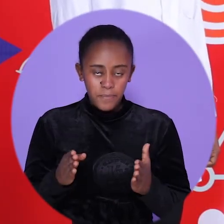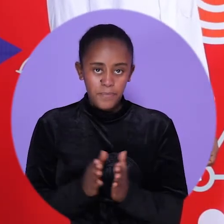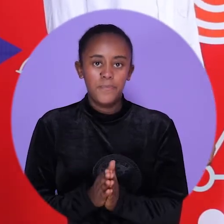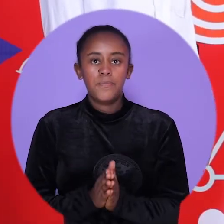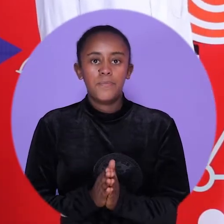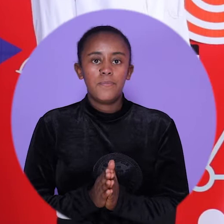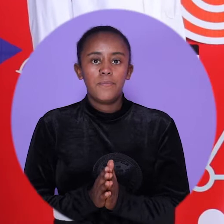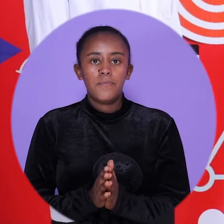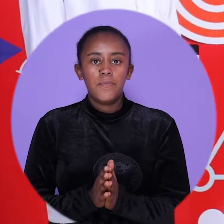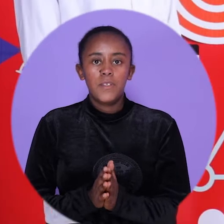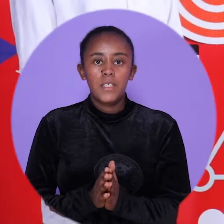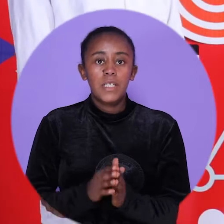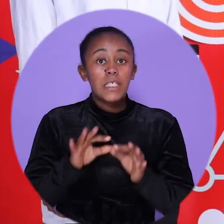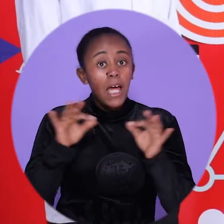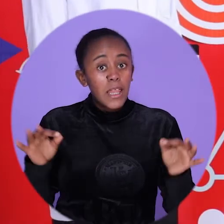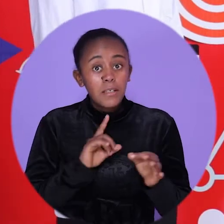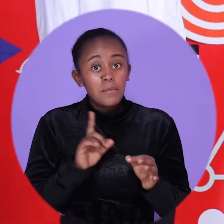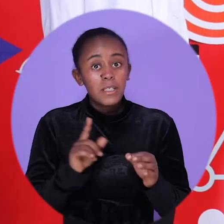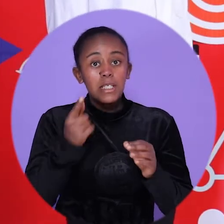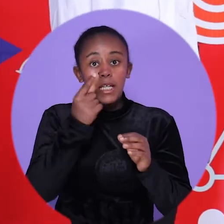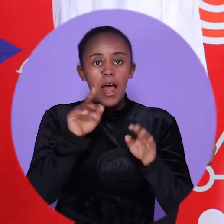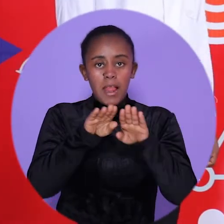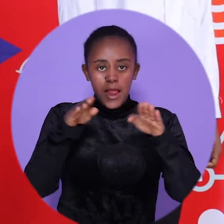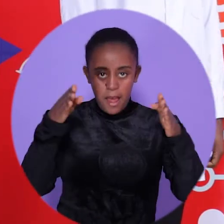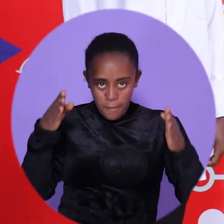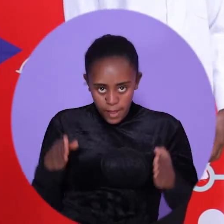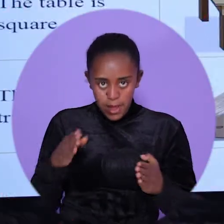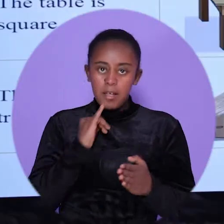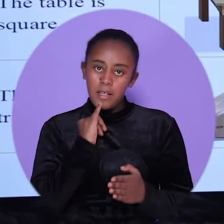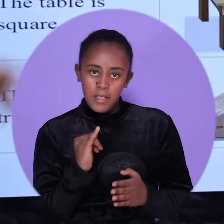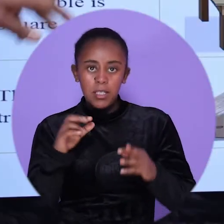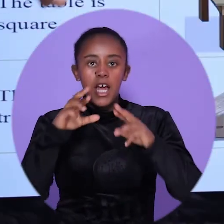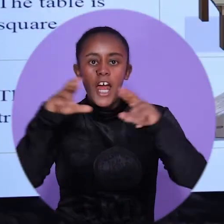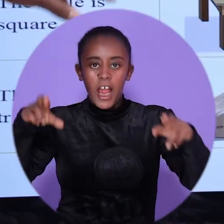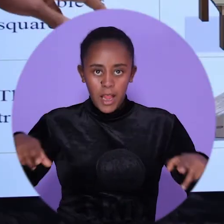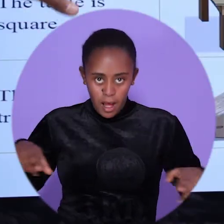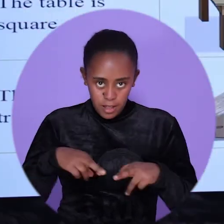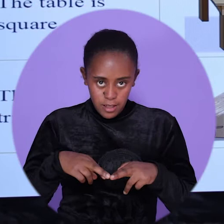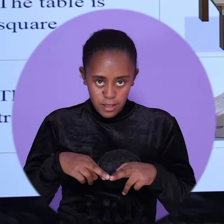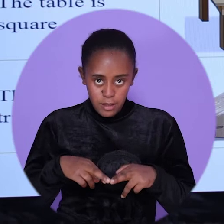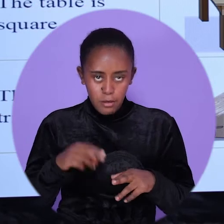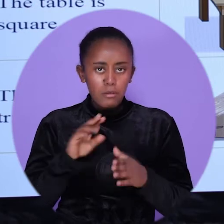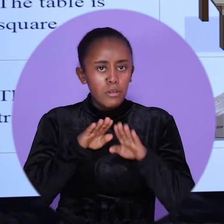Well then, the sentence, it says, the table is a rectangle. So when you look this table,